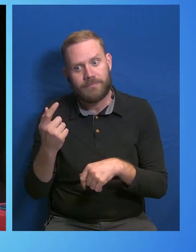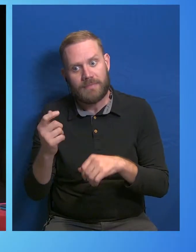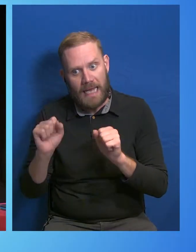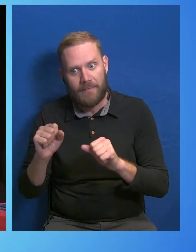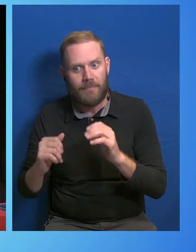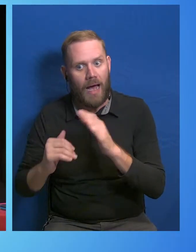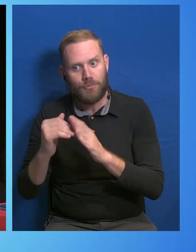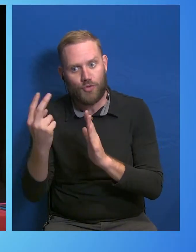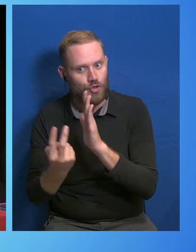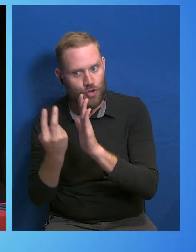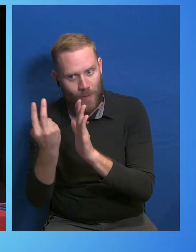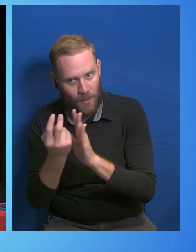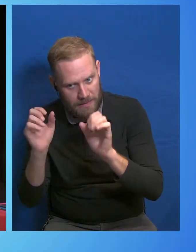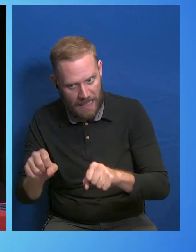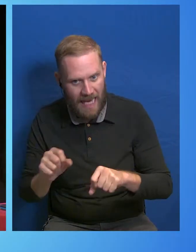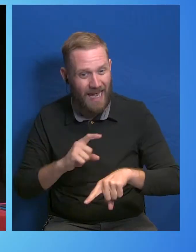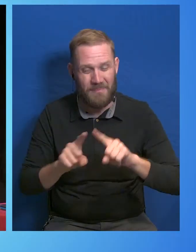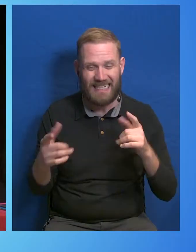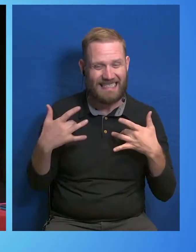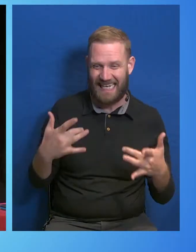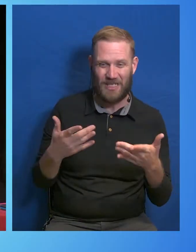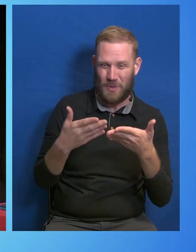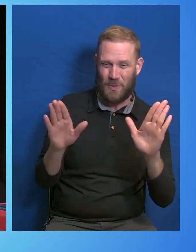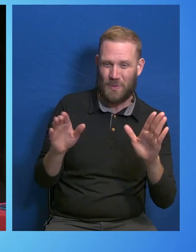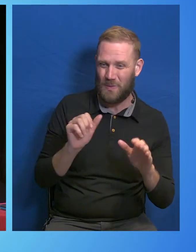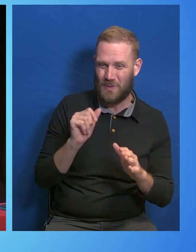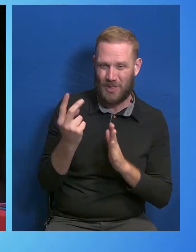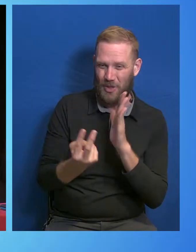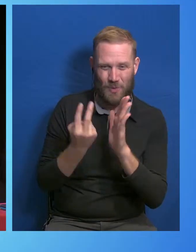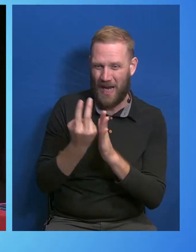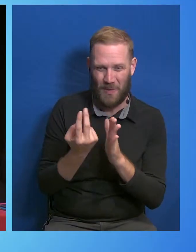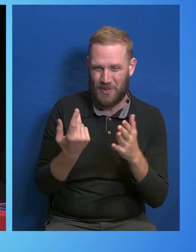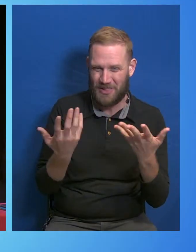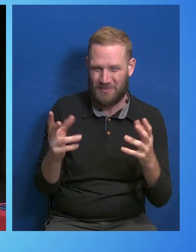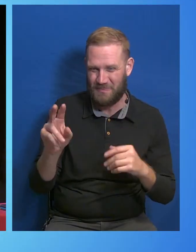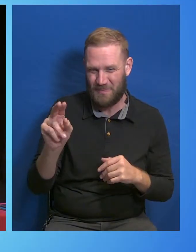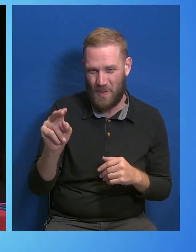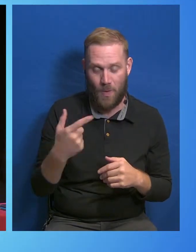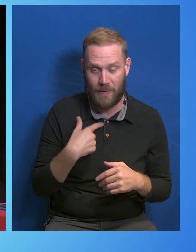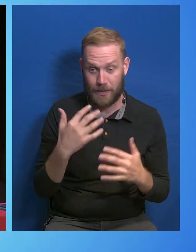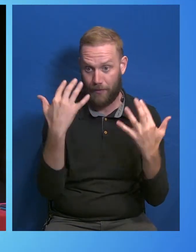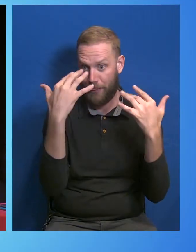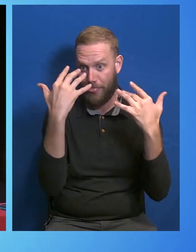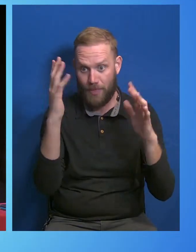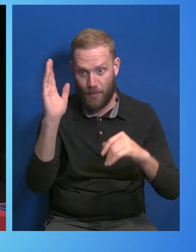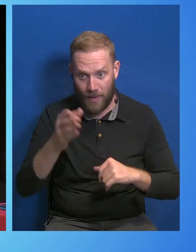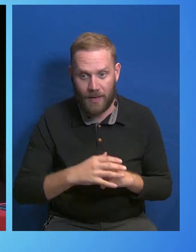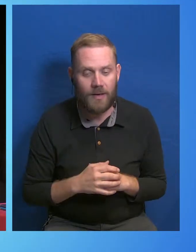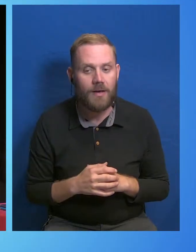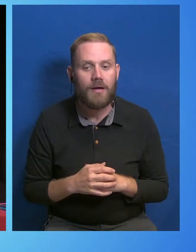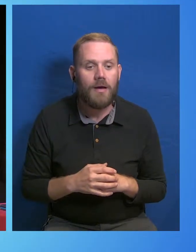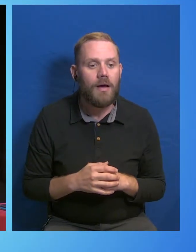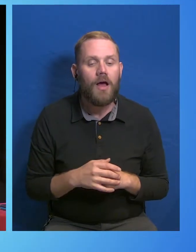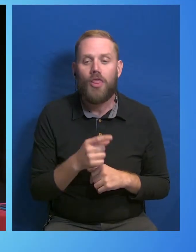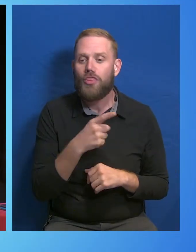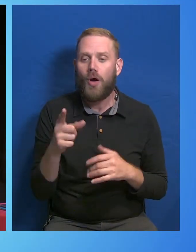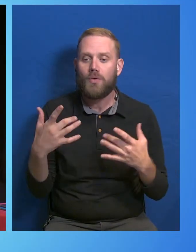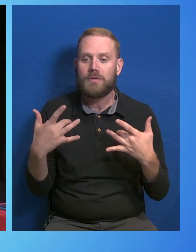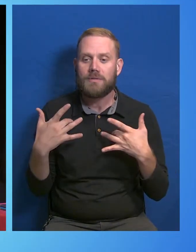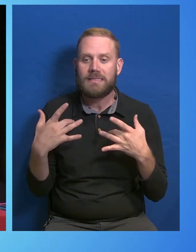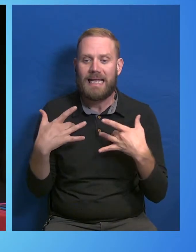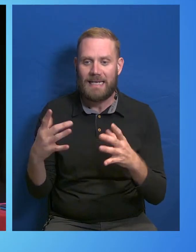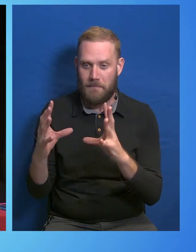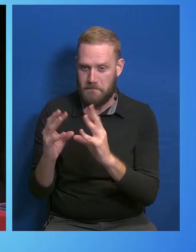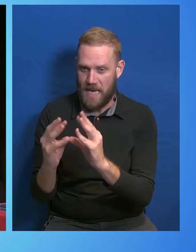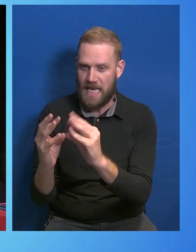us don't generally last longer than 2 hours in these meetings. But those types of meetings have